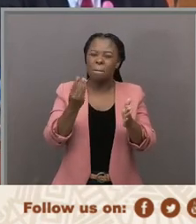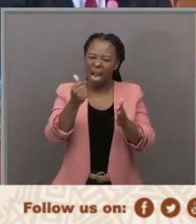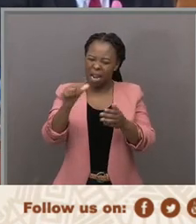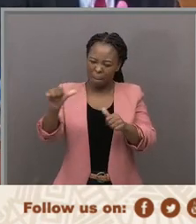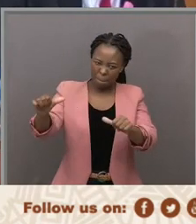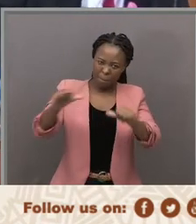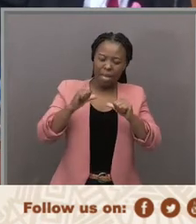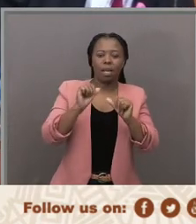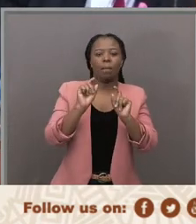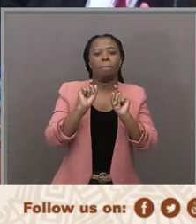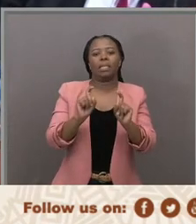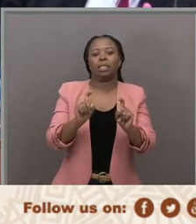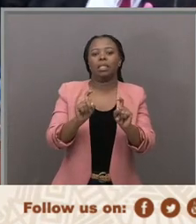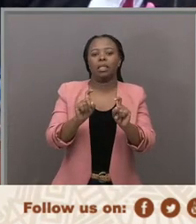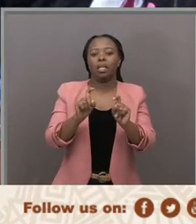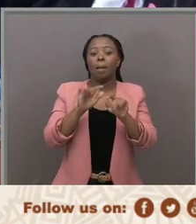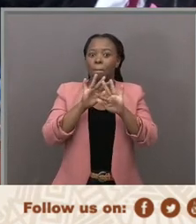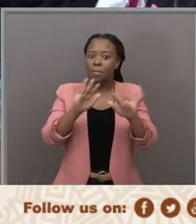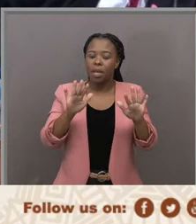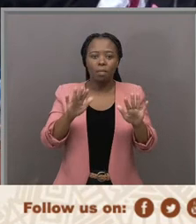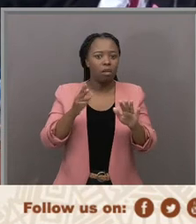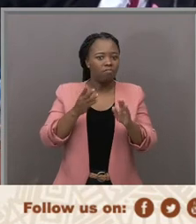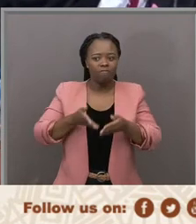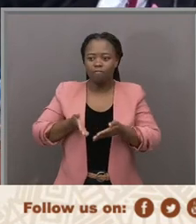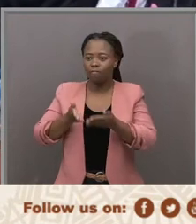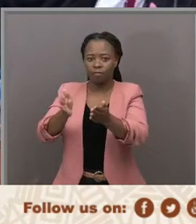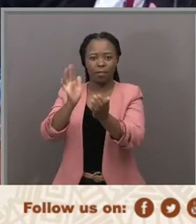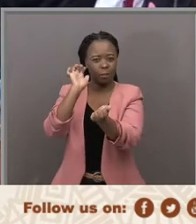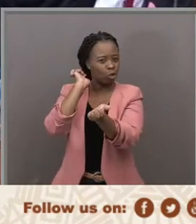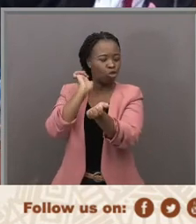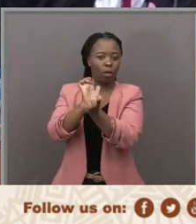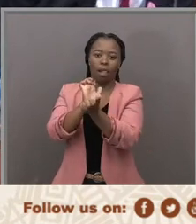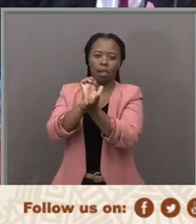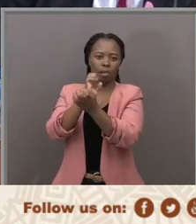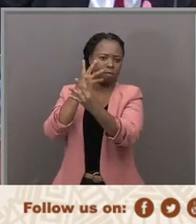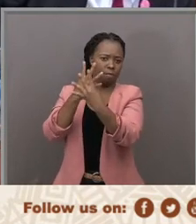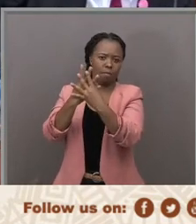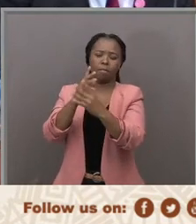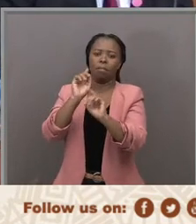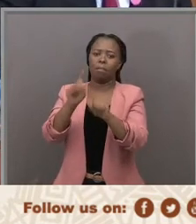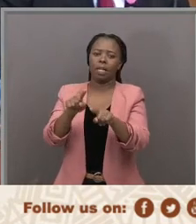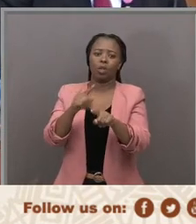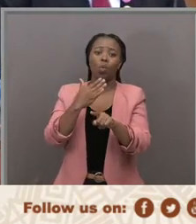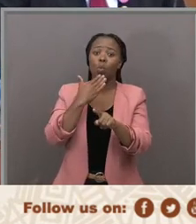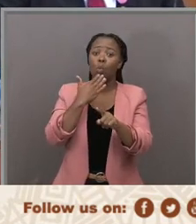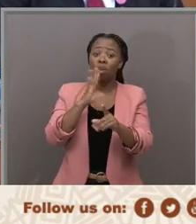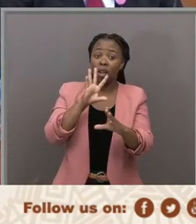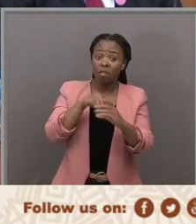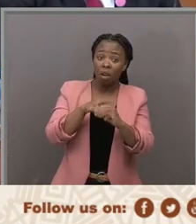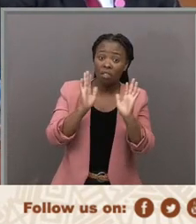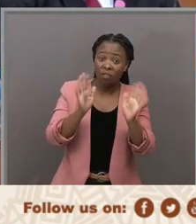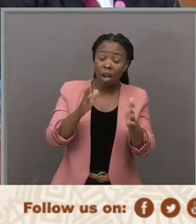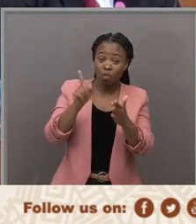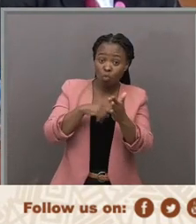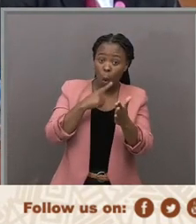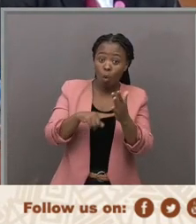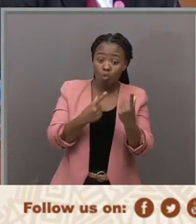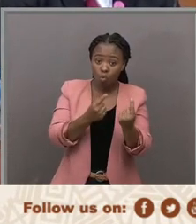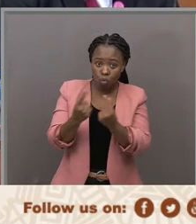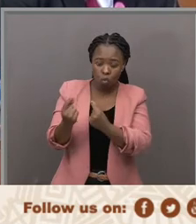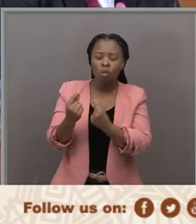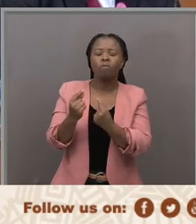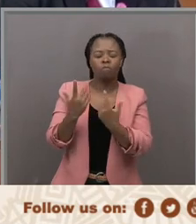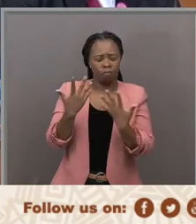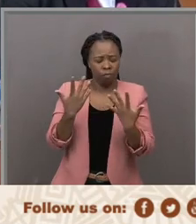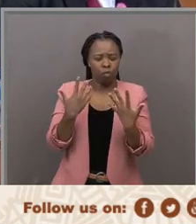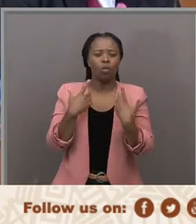recovered, and people must serve a jail term as those who were involved in wrongdoing. We will do